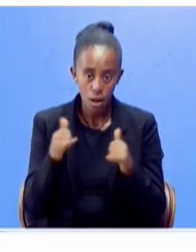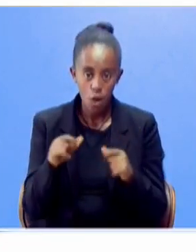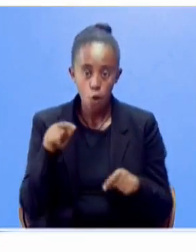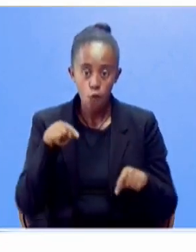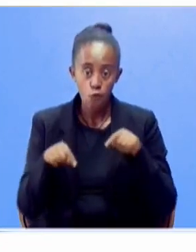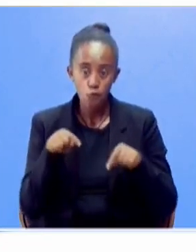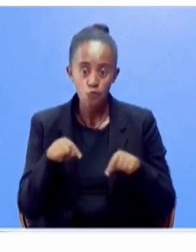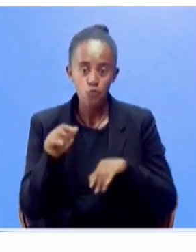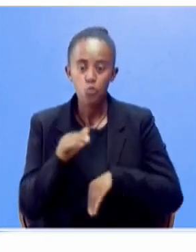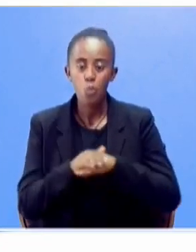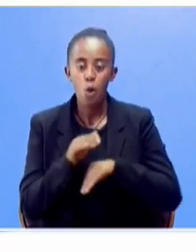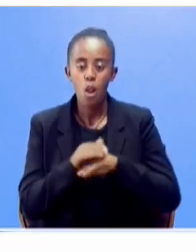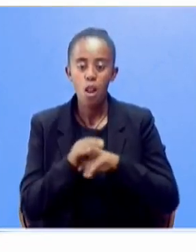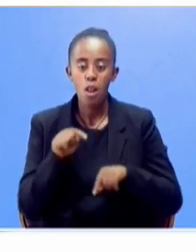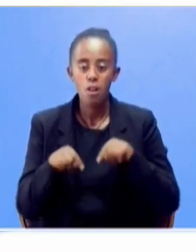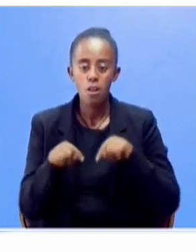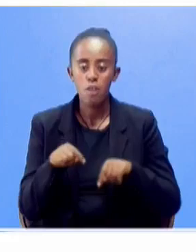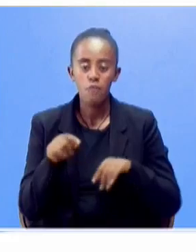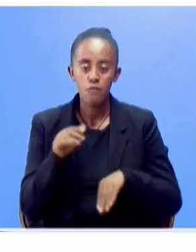football,